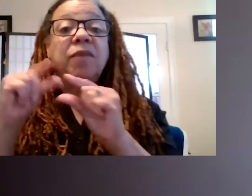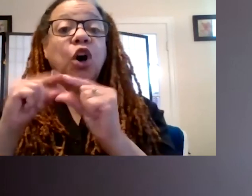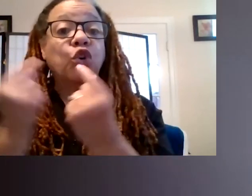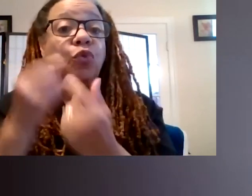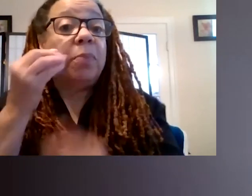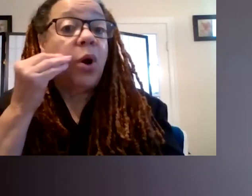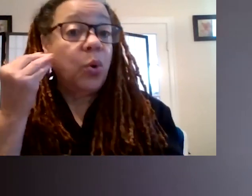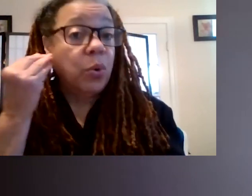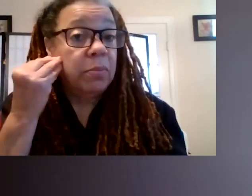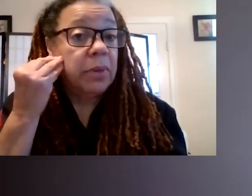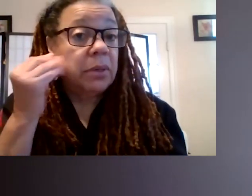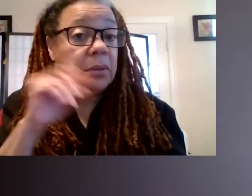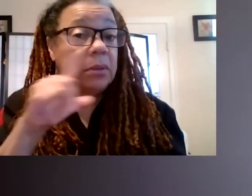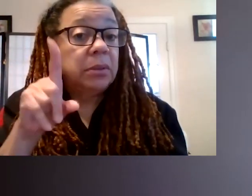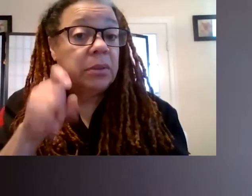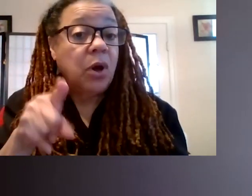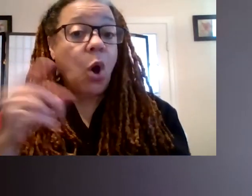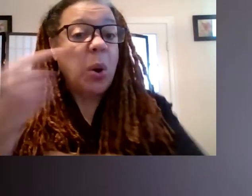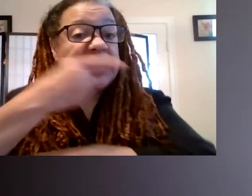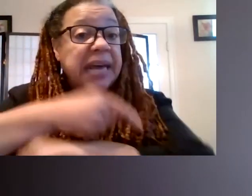group home, or?